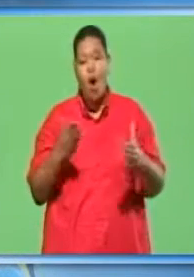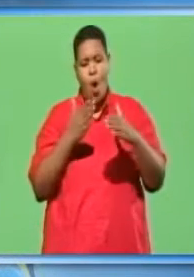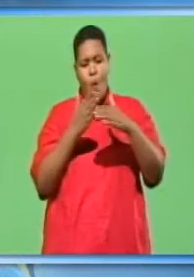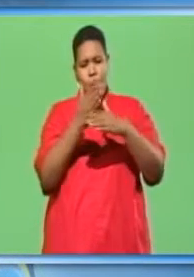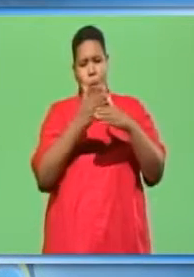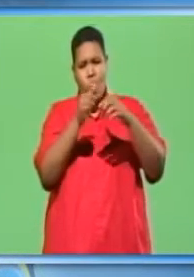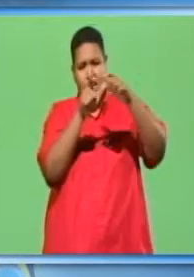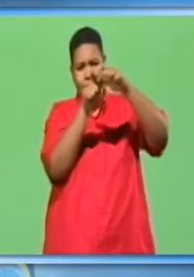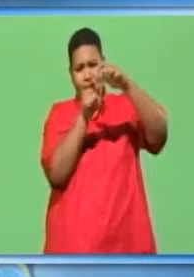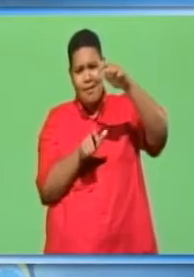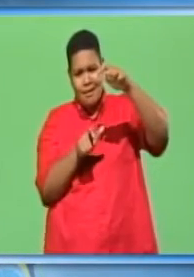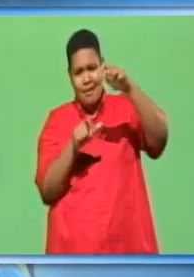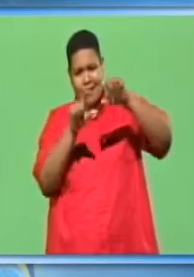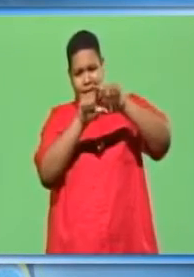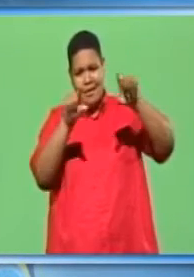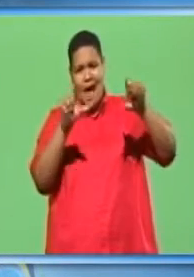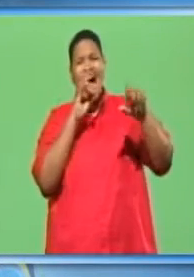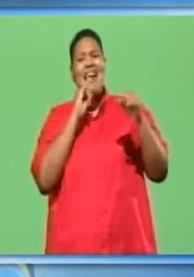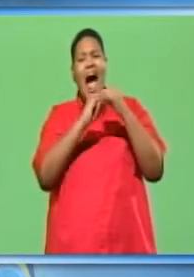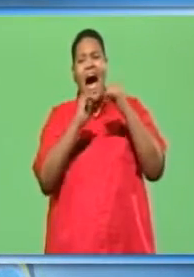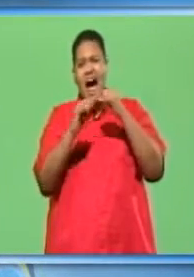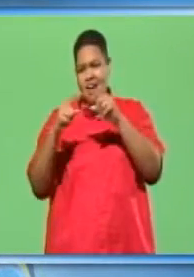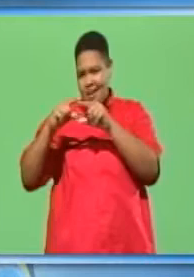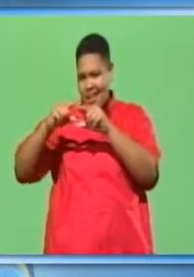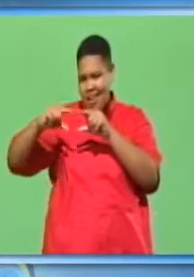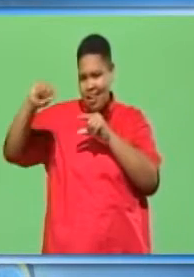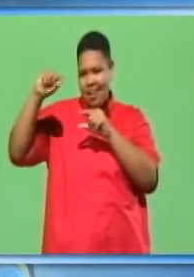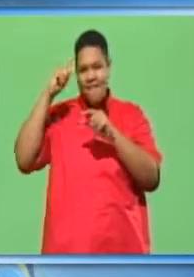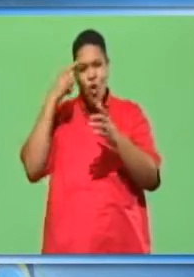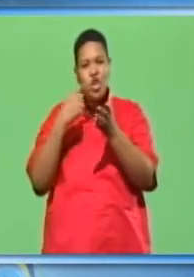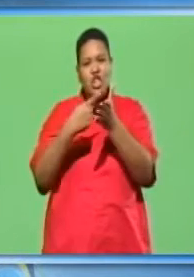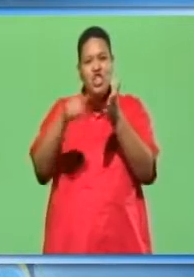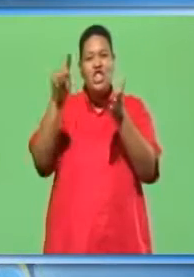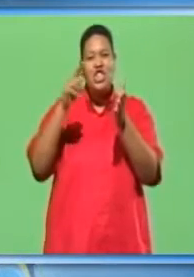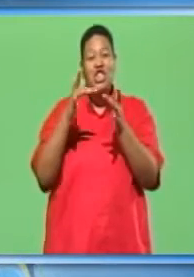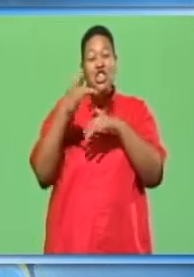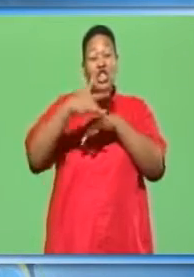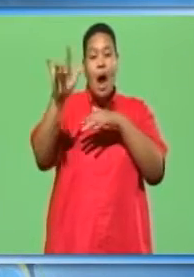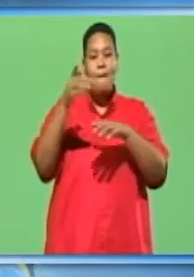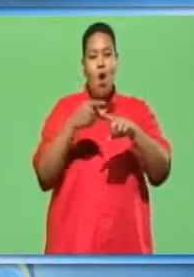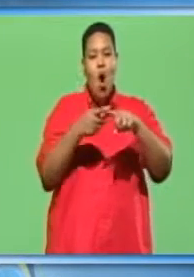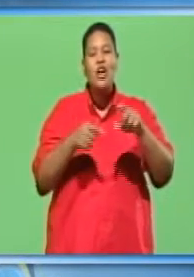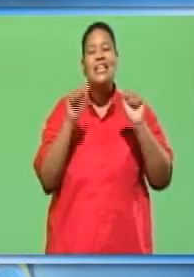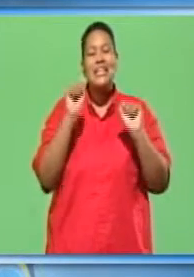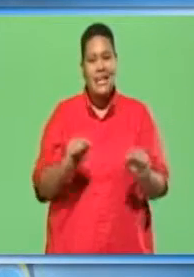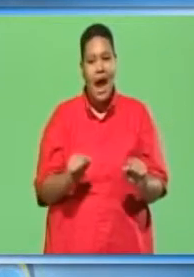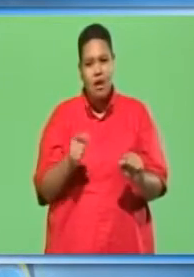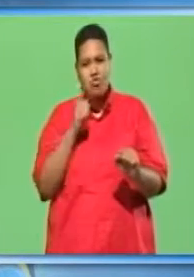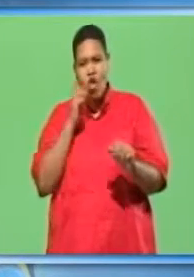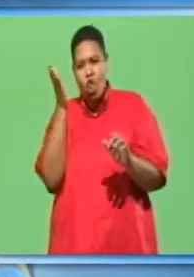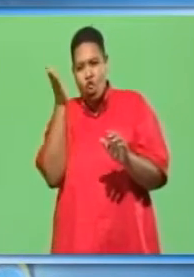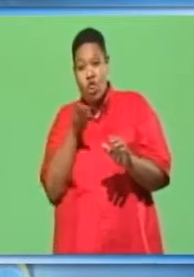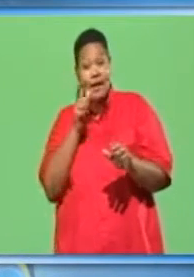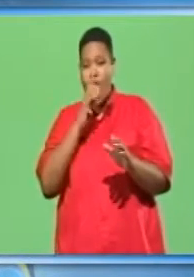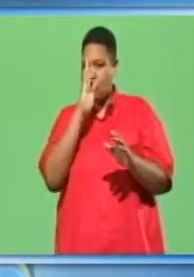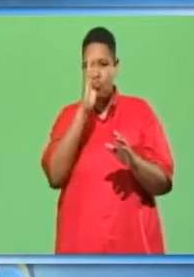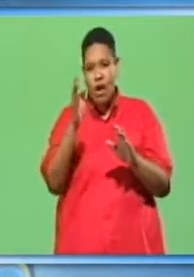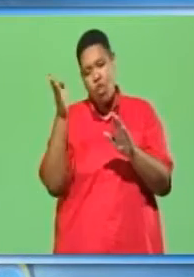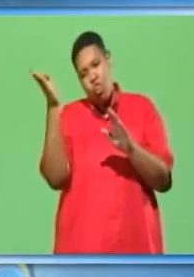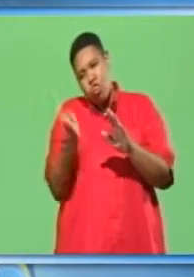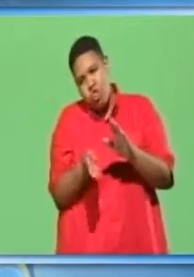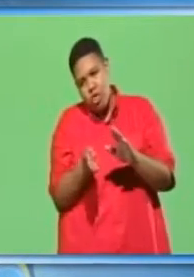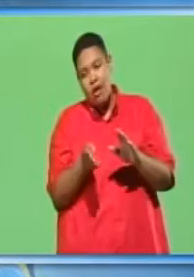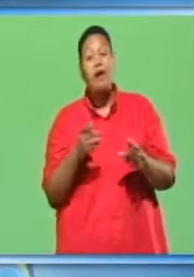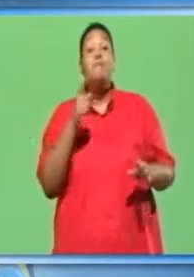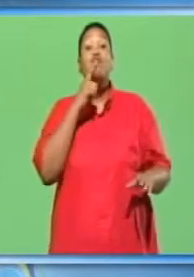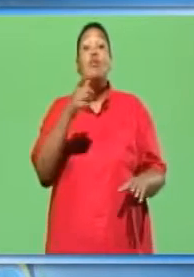a blade, which is made from steel and has an end that is angled. The marking knife is generally used for